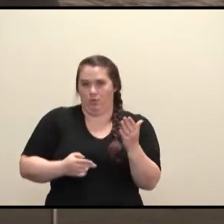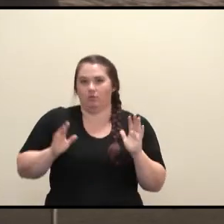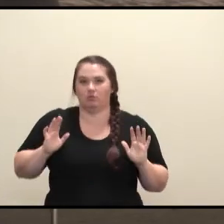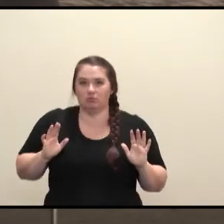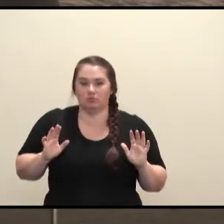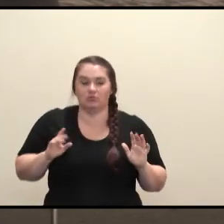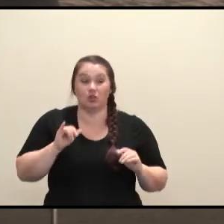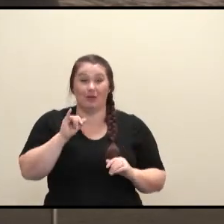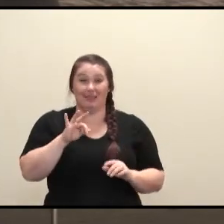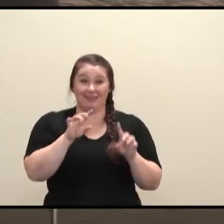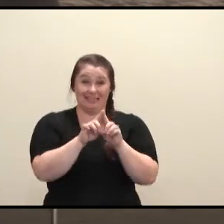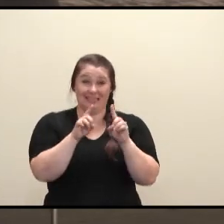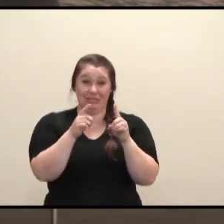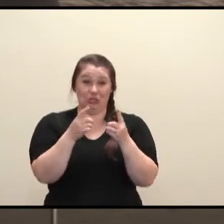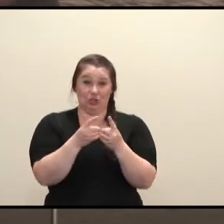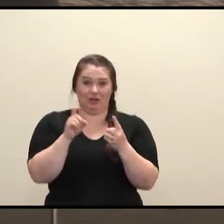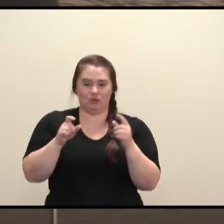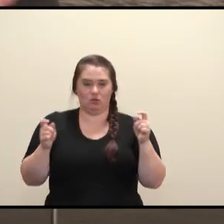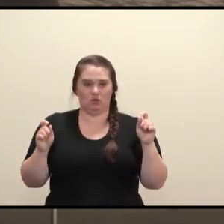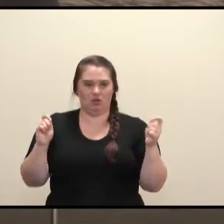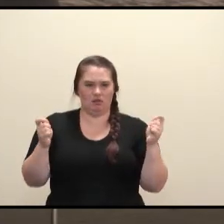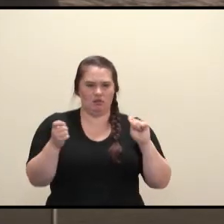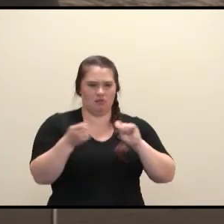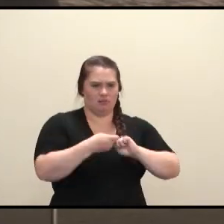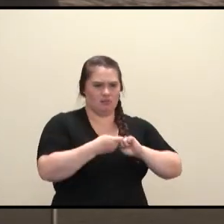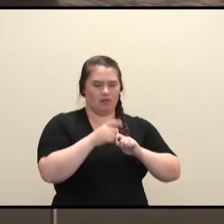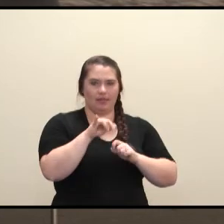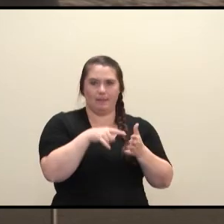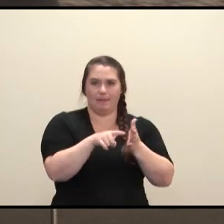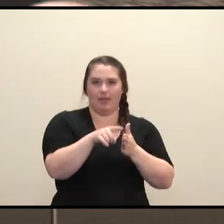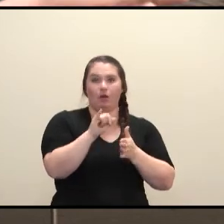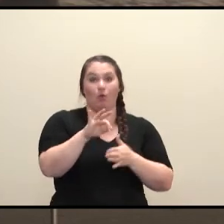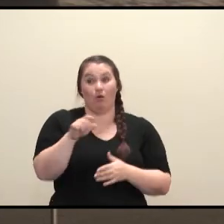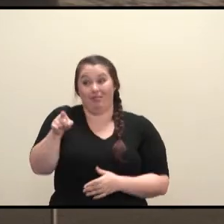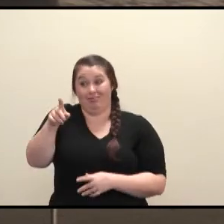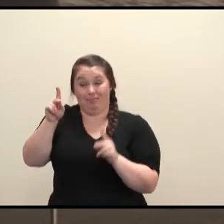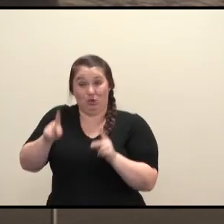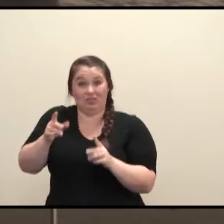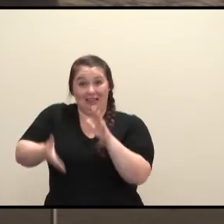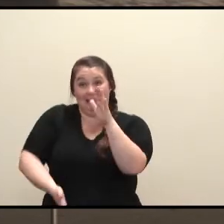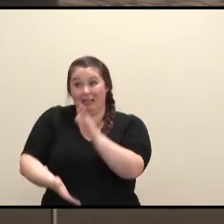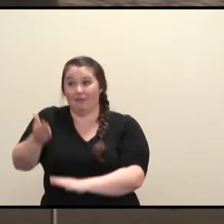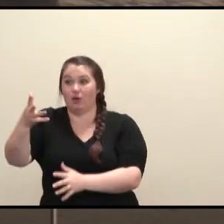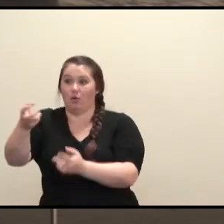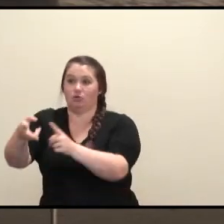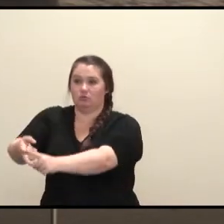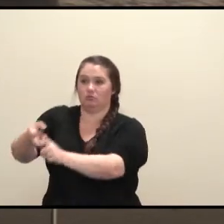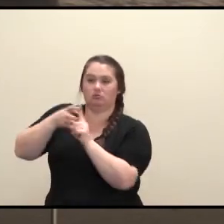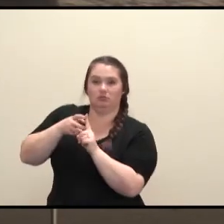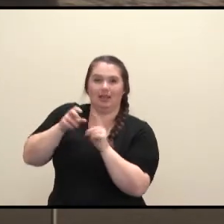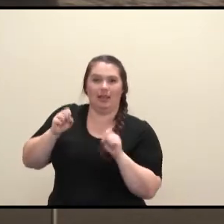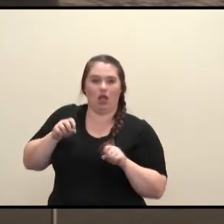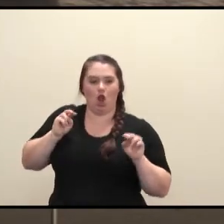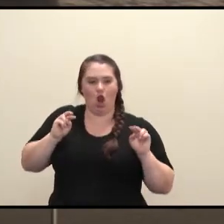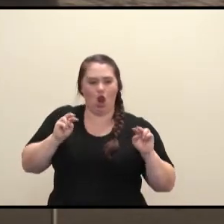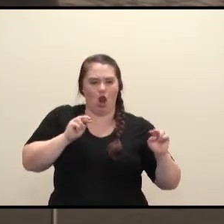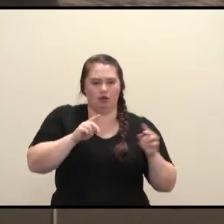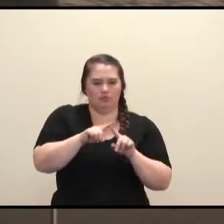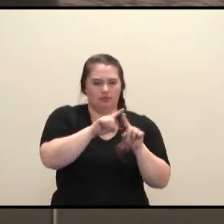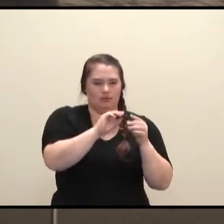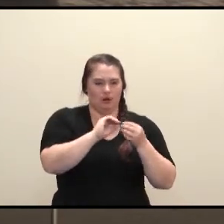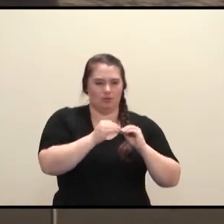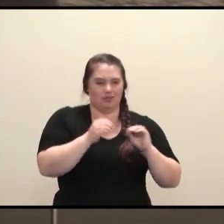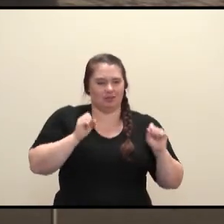way, if the district needed to adjust the salary or maybe that person left and they wanted to bring someone in, they could look at those values to